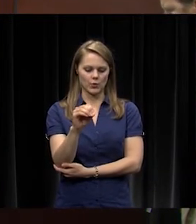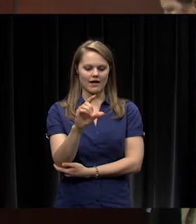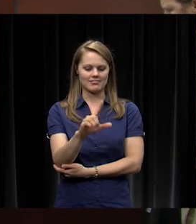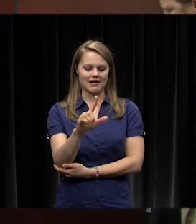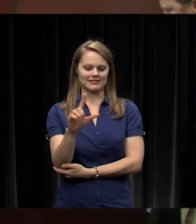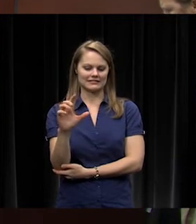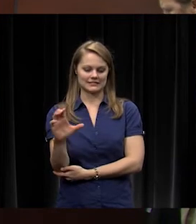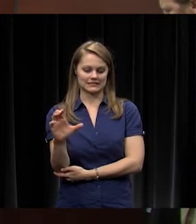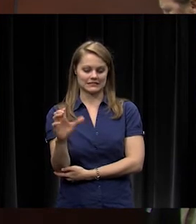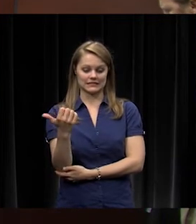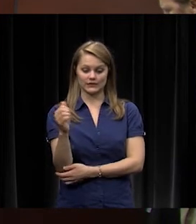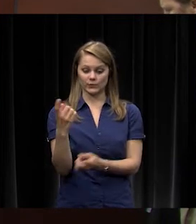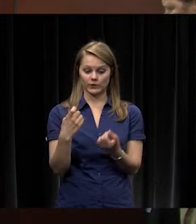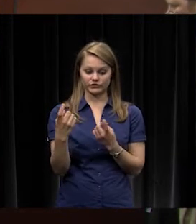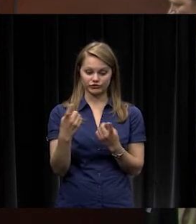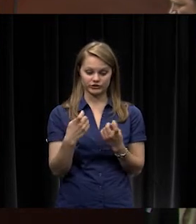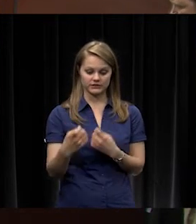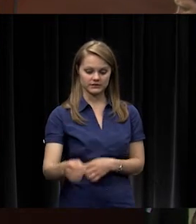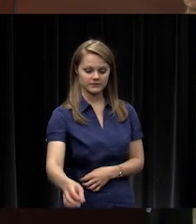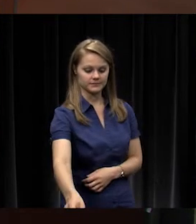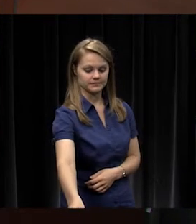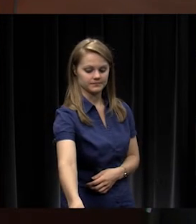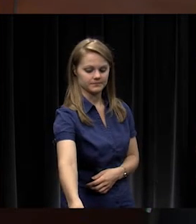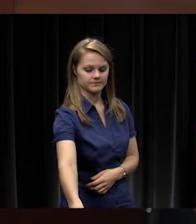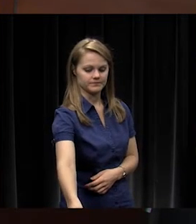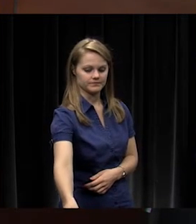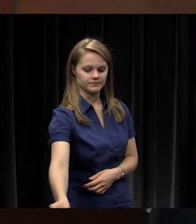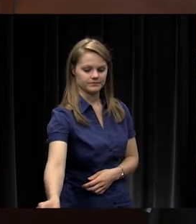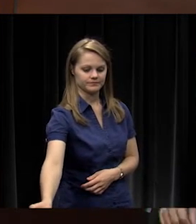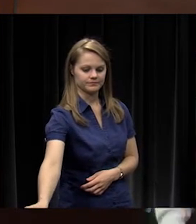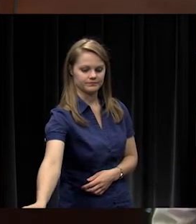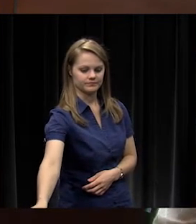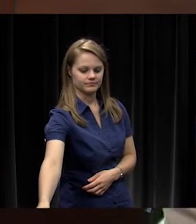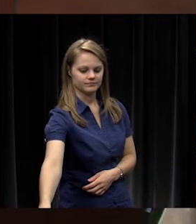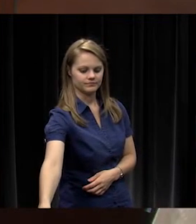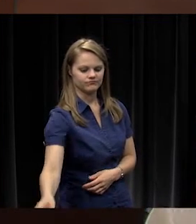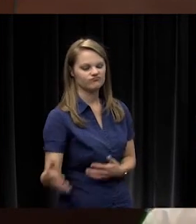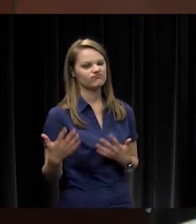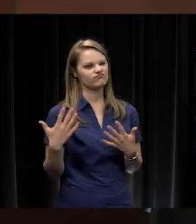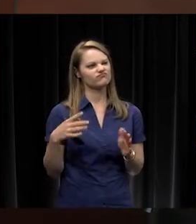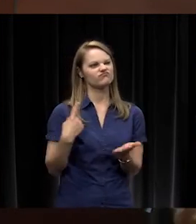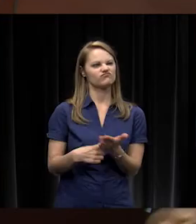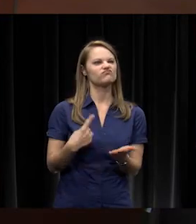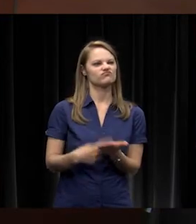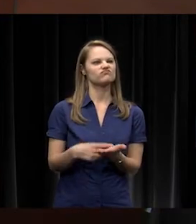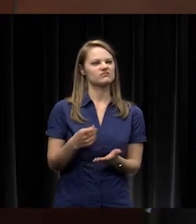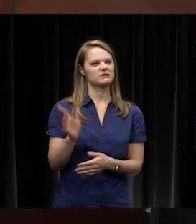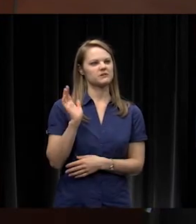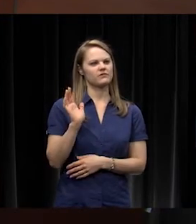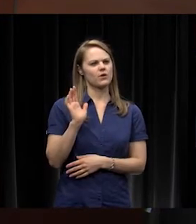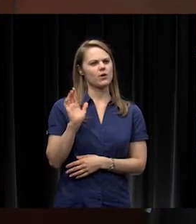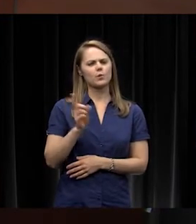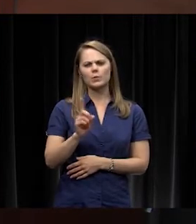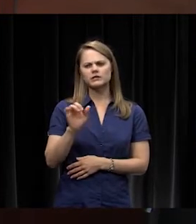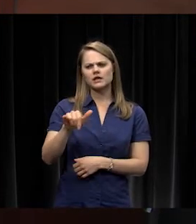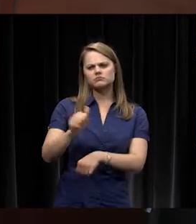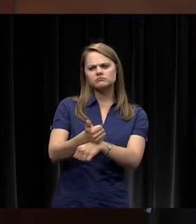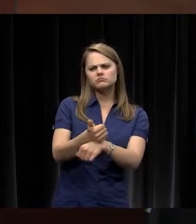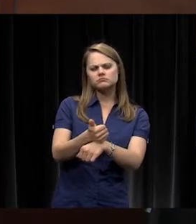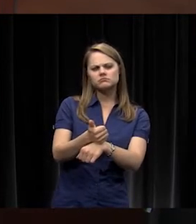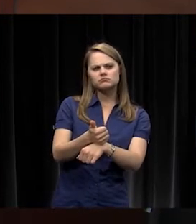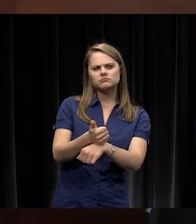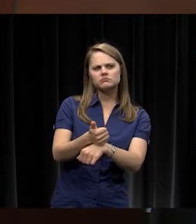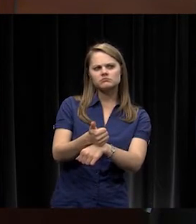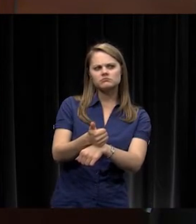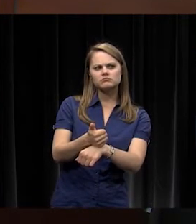Anybody have any questions? We've talked about this in the past. This is a, which location is this at? I'm